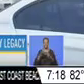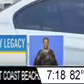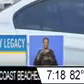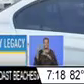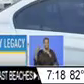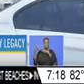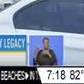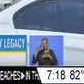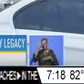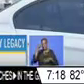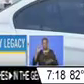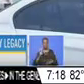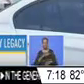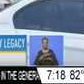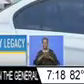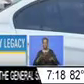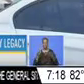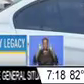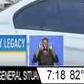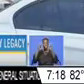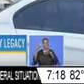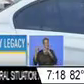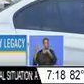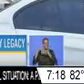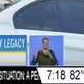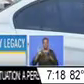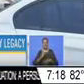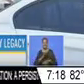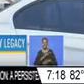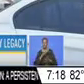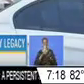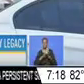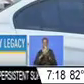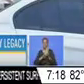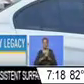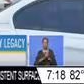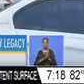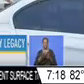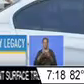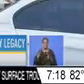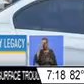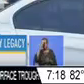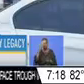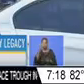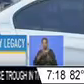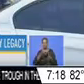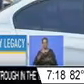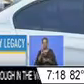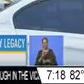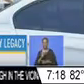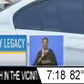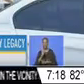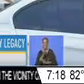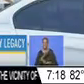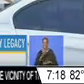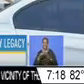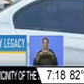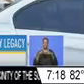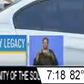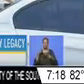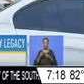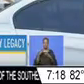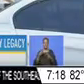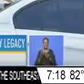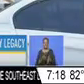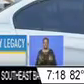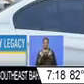our schools. And so to research and to know from whence we came is important for us